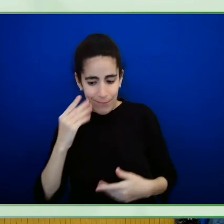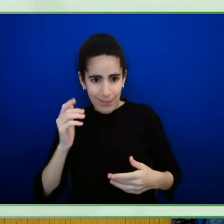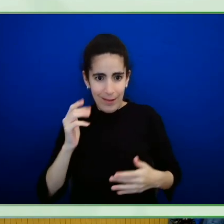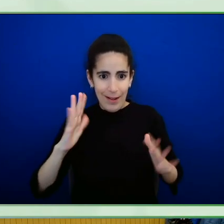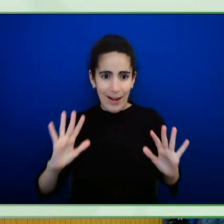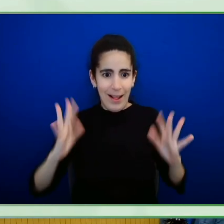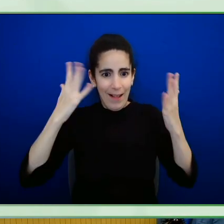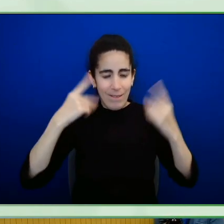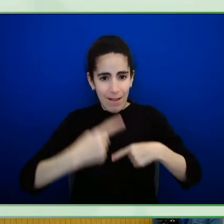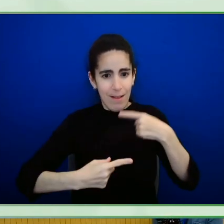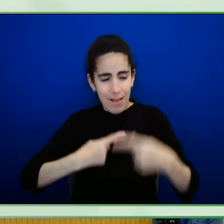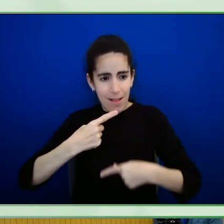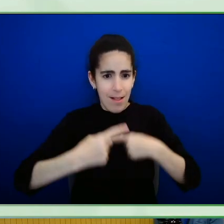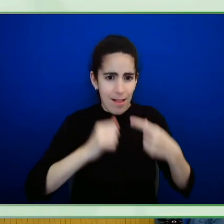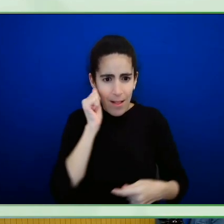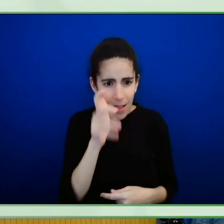about